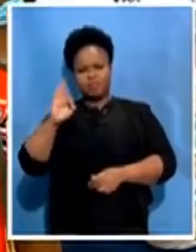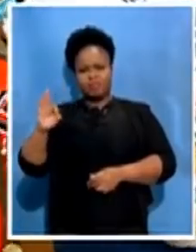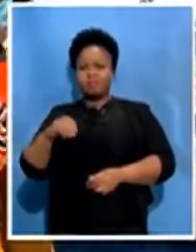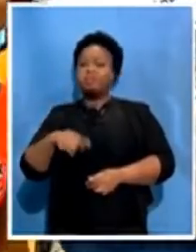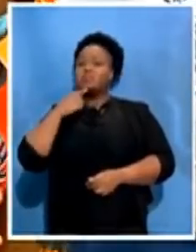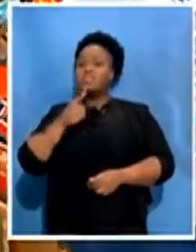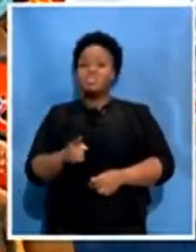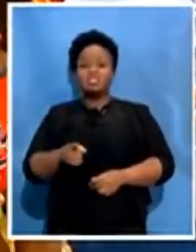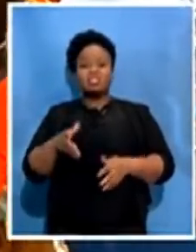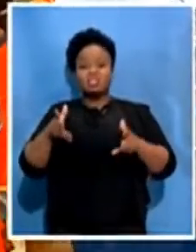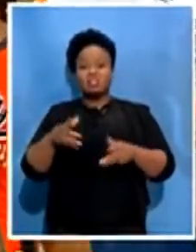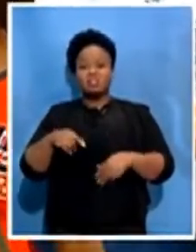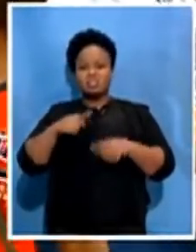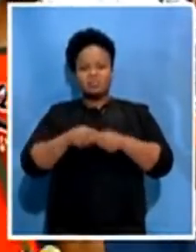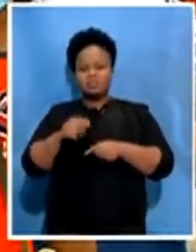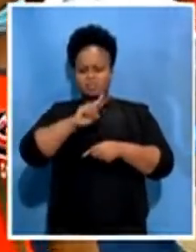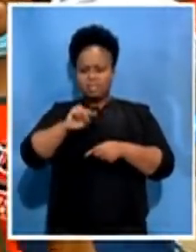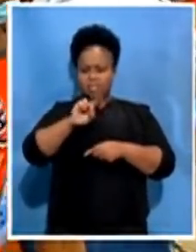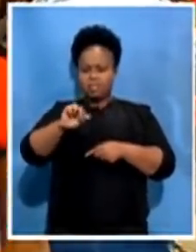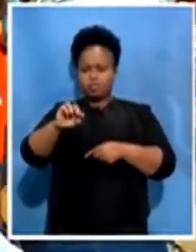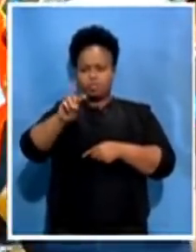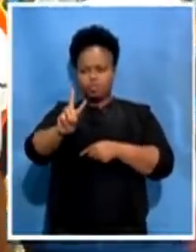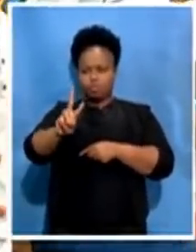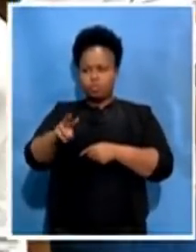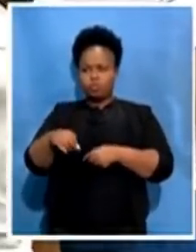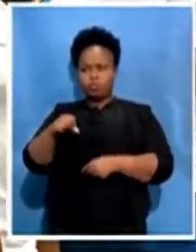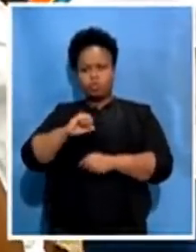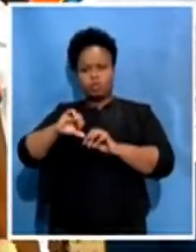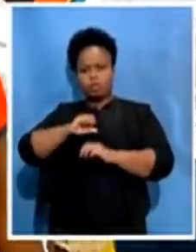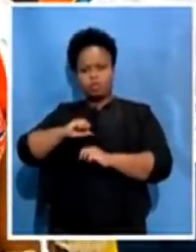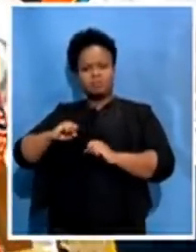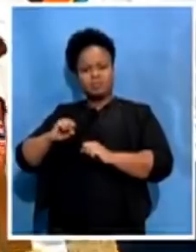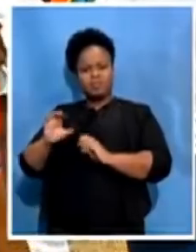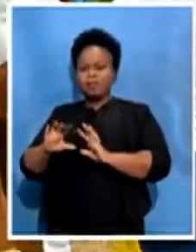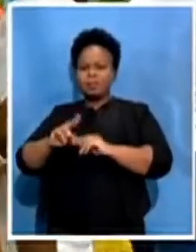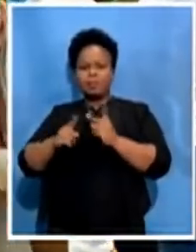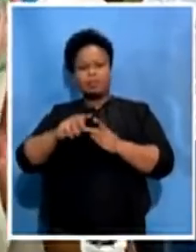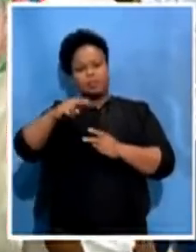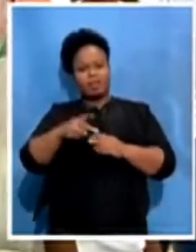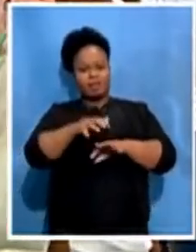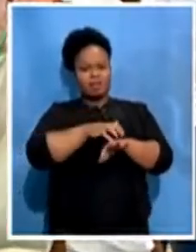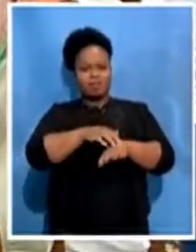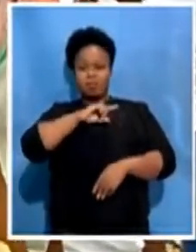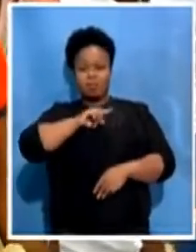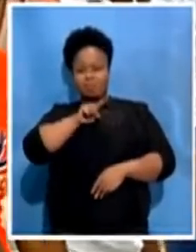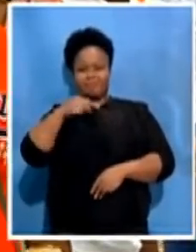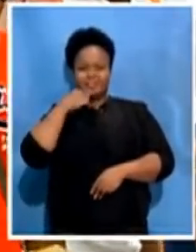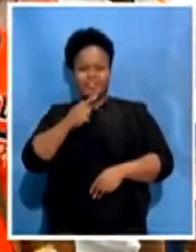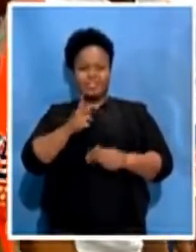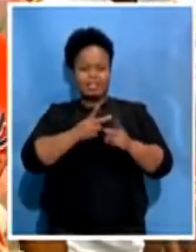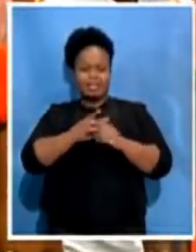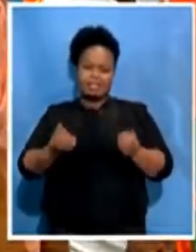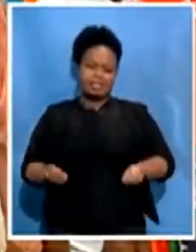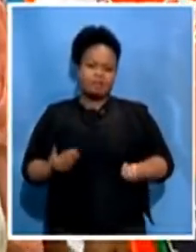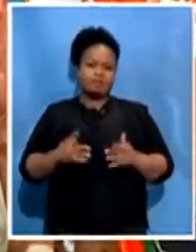ZZ2 employees, it's also about working conditions at other farms, where they say they've also provided transport from workers, farm workers